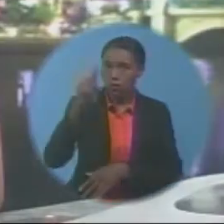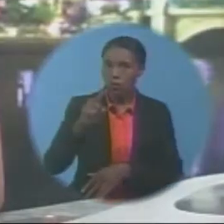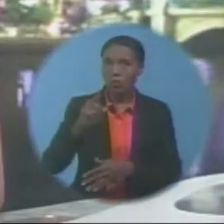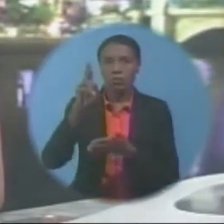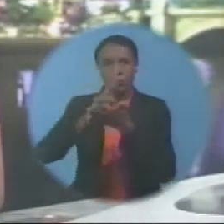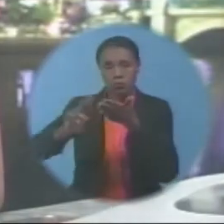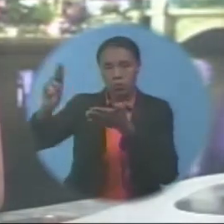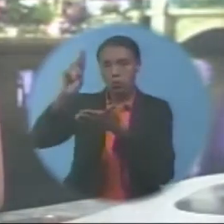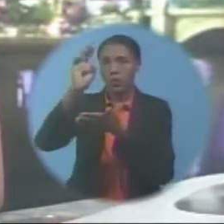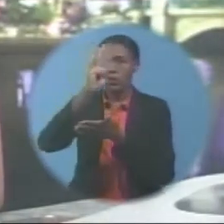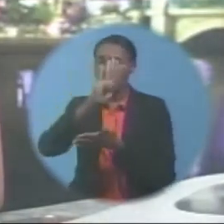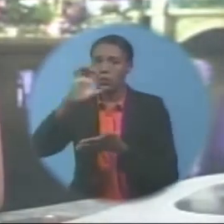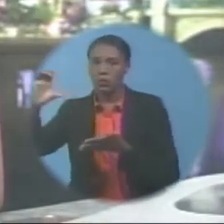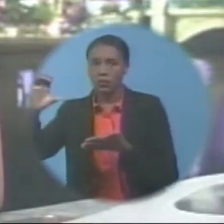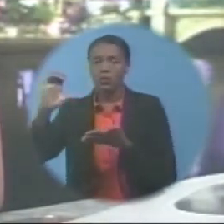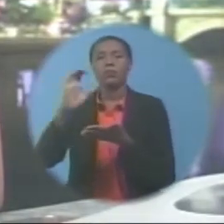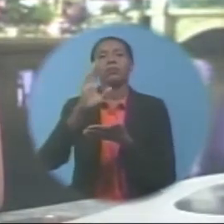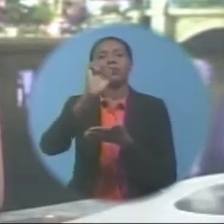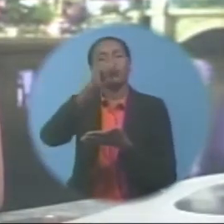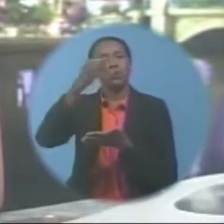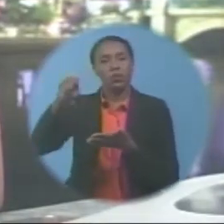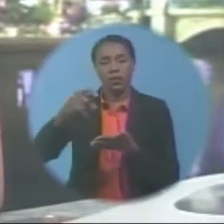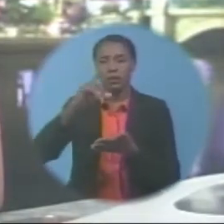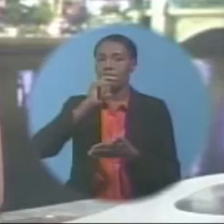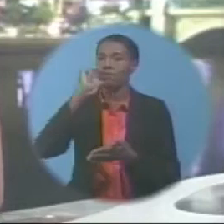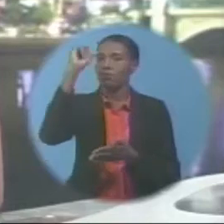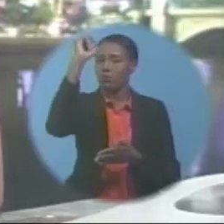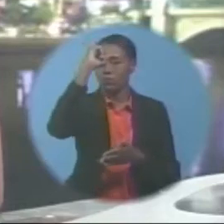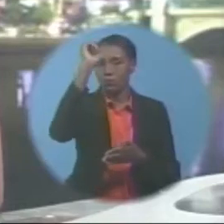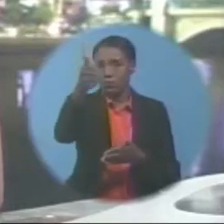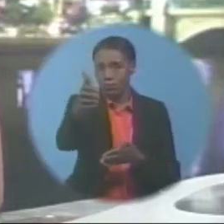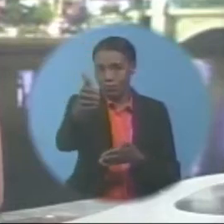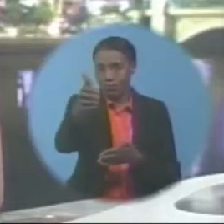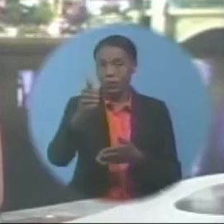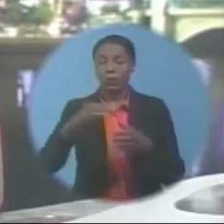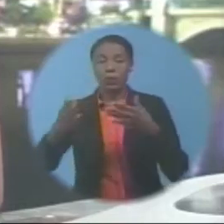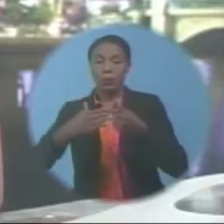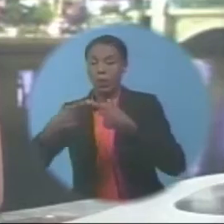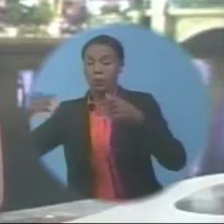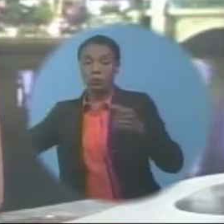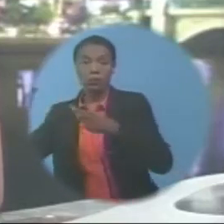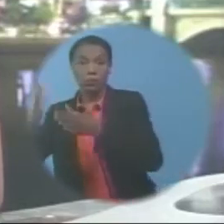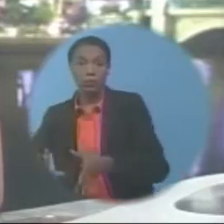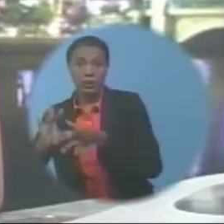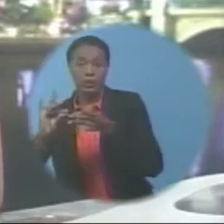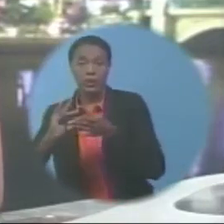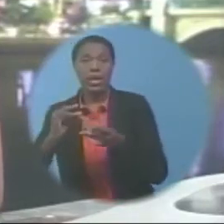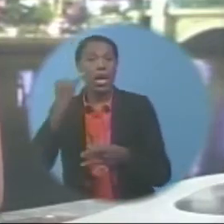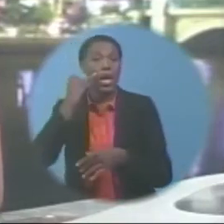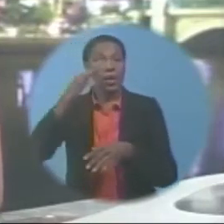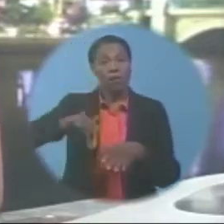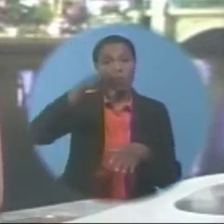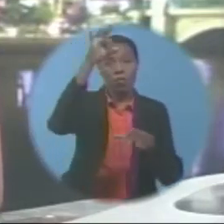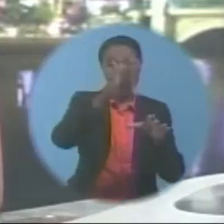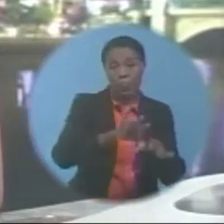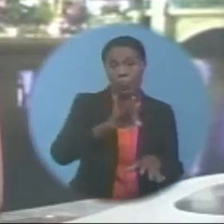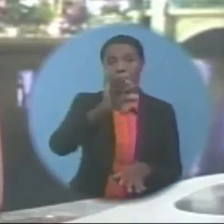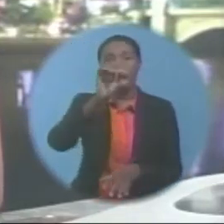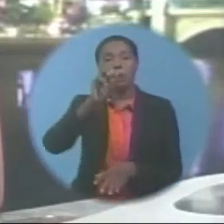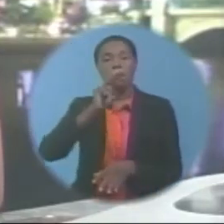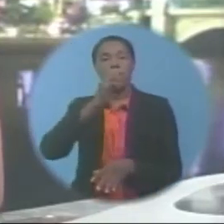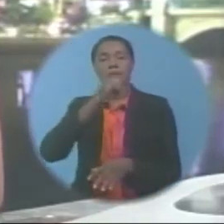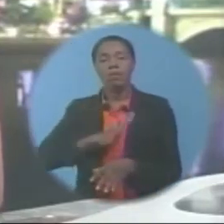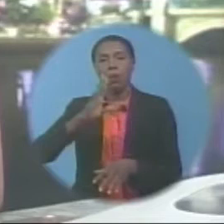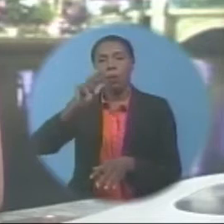not. And despite opposition leader Mia Mottley's promise to restore free tertiary education if elected in the next general